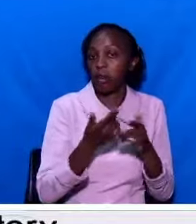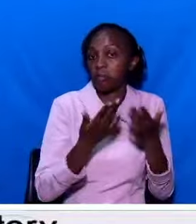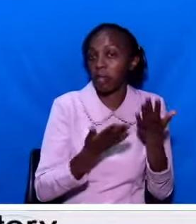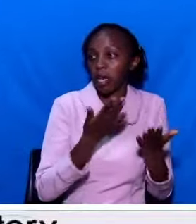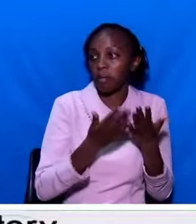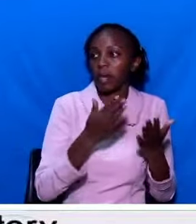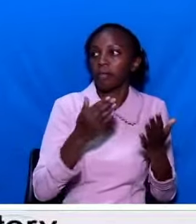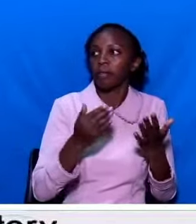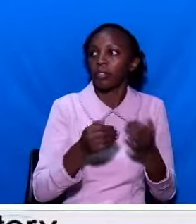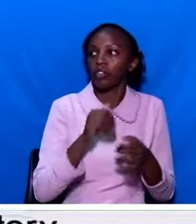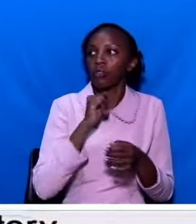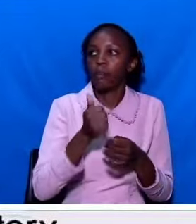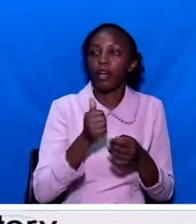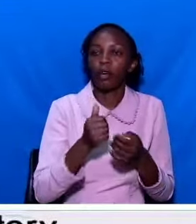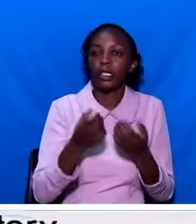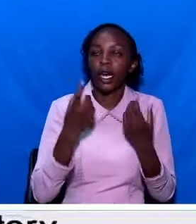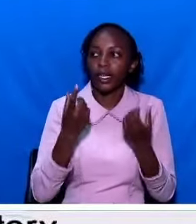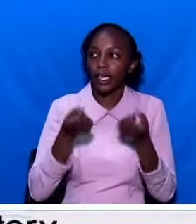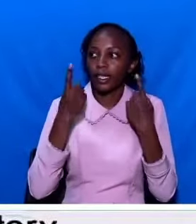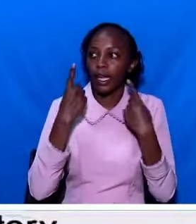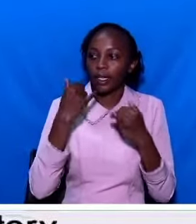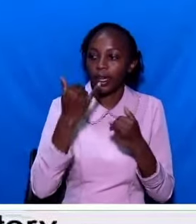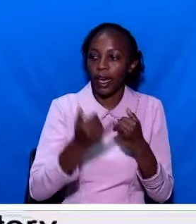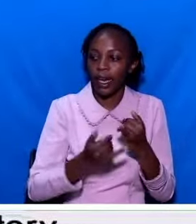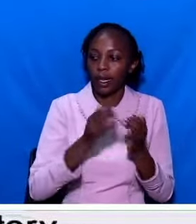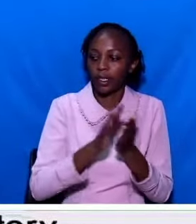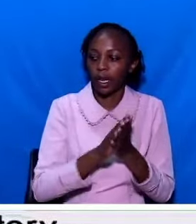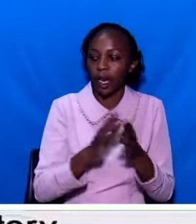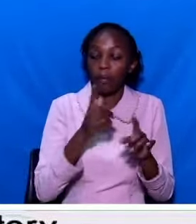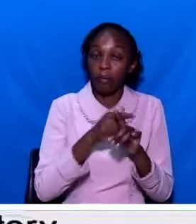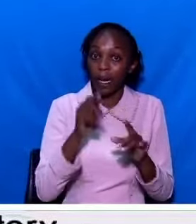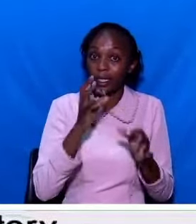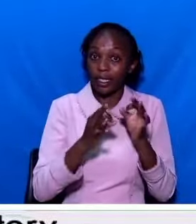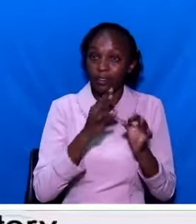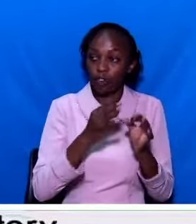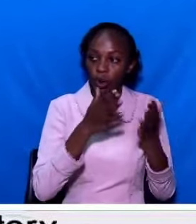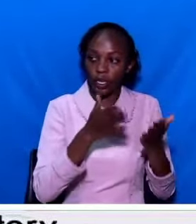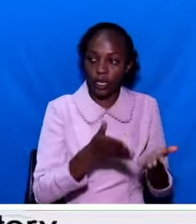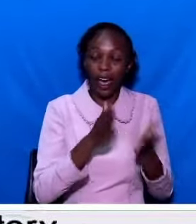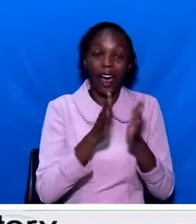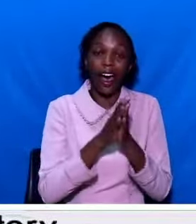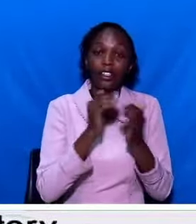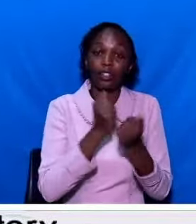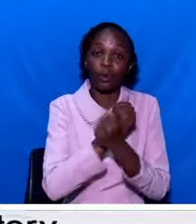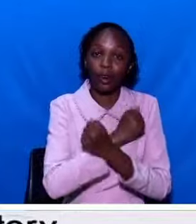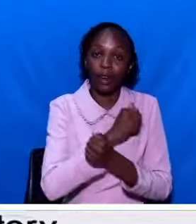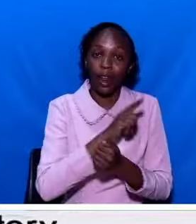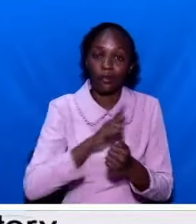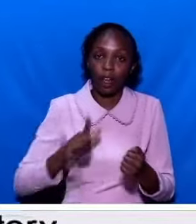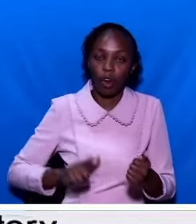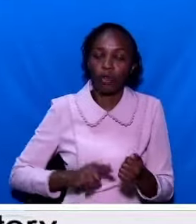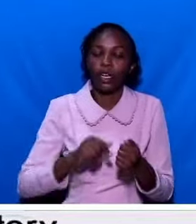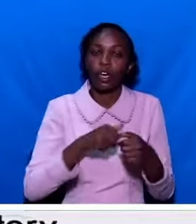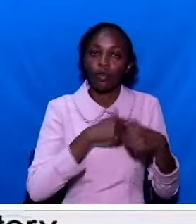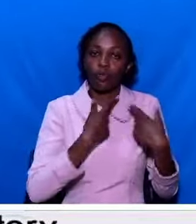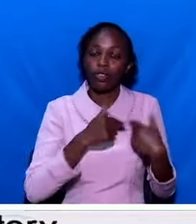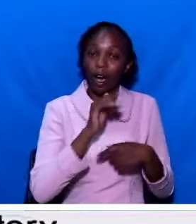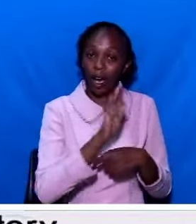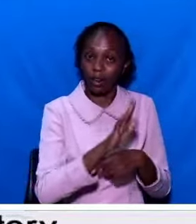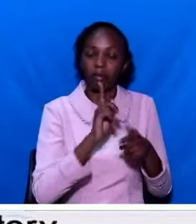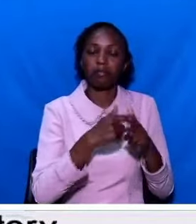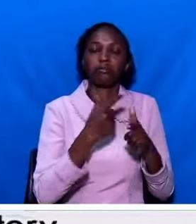you may not be able to understand the end, your end. But as long as you're here and you love the Lord with your heart, then it is for your